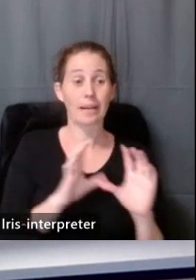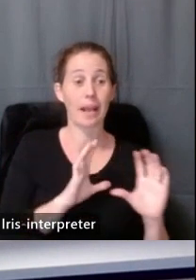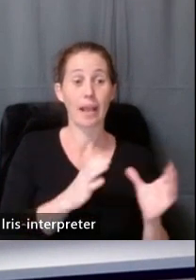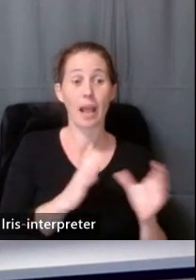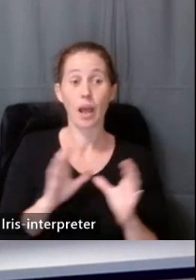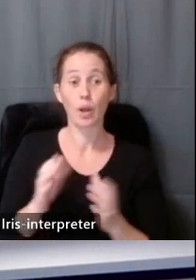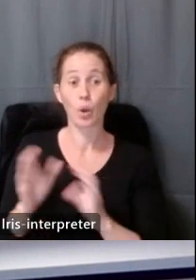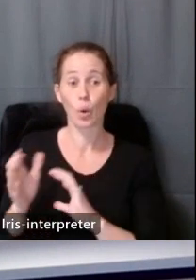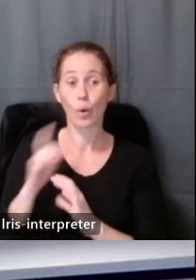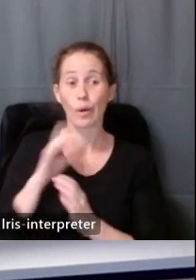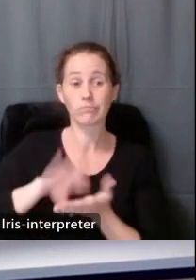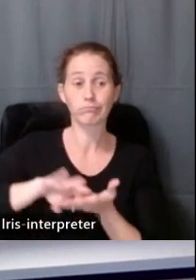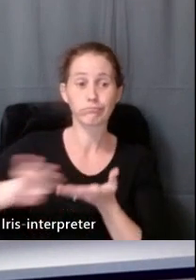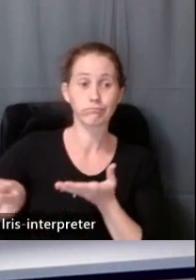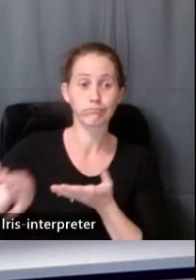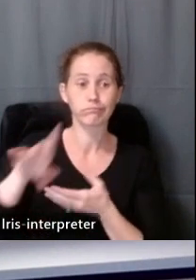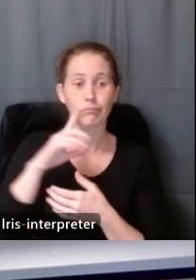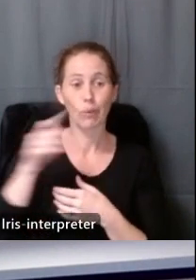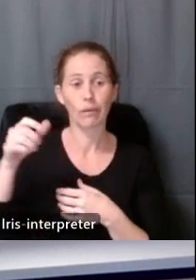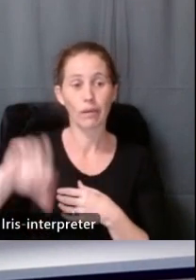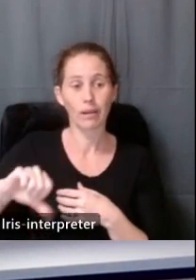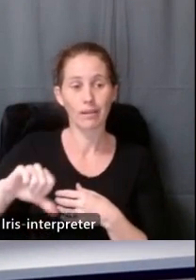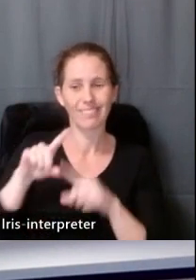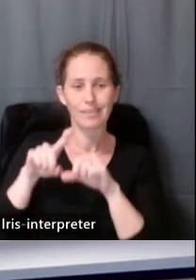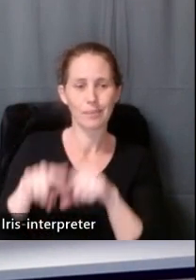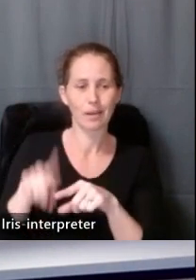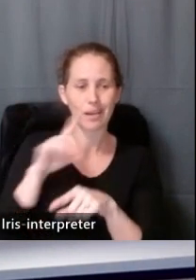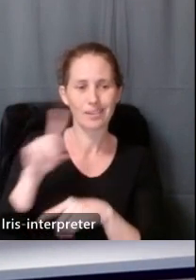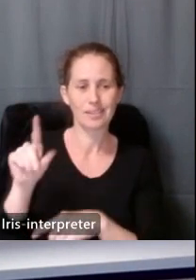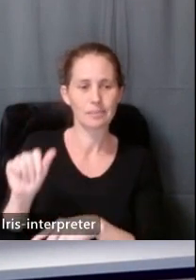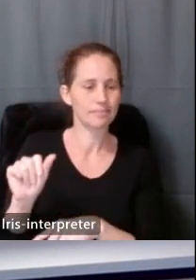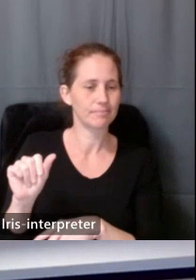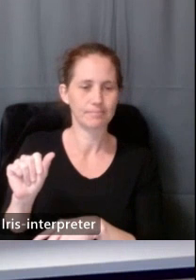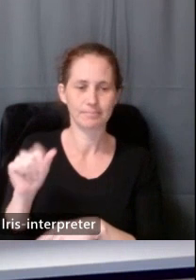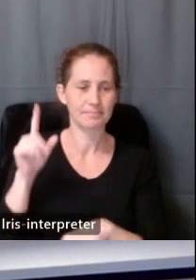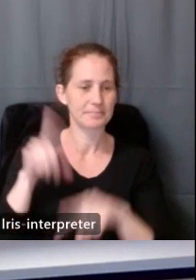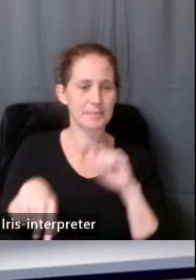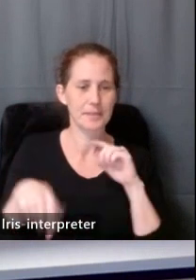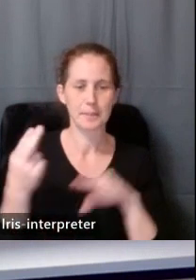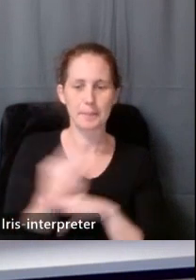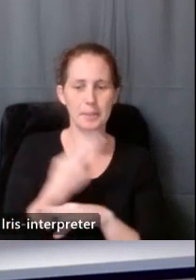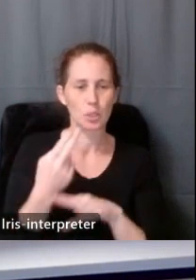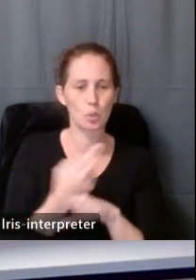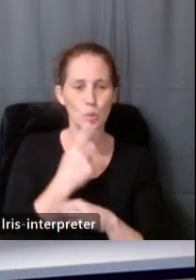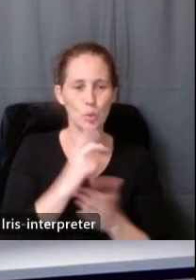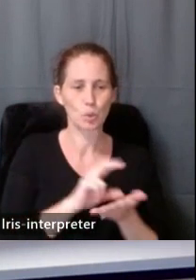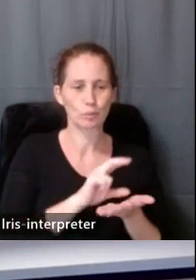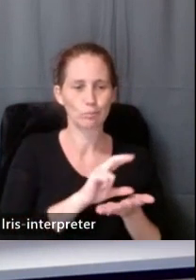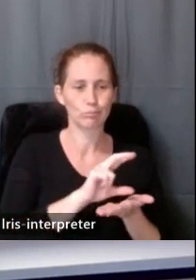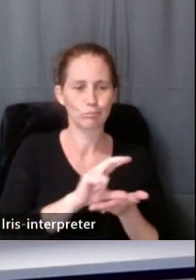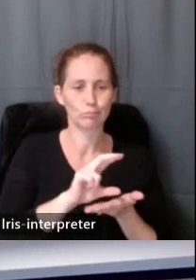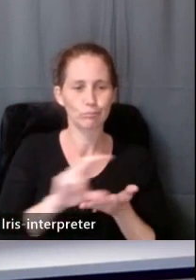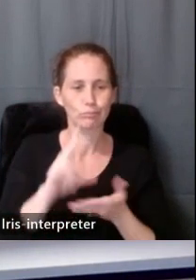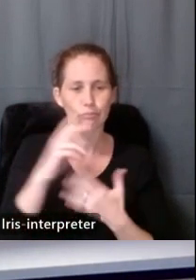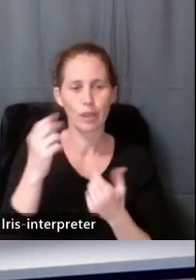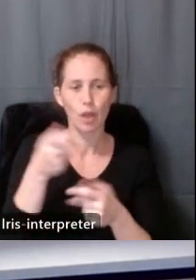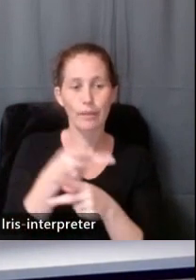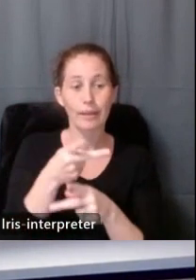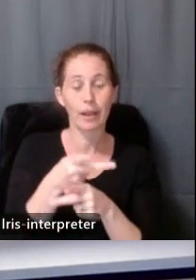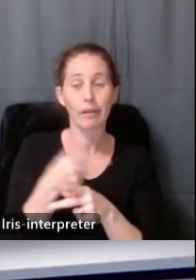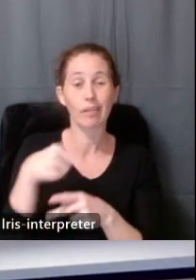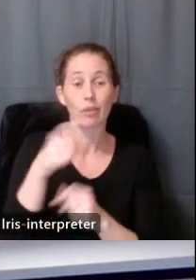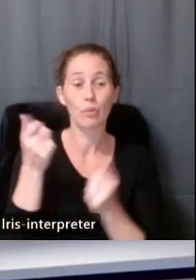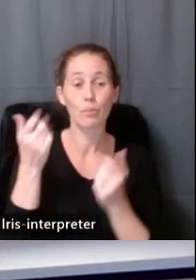categorical exclusions based on disability cannot be used to allocate healthcare. Healthcare